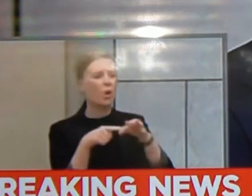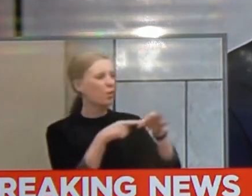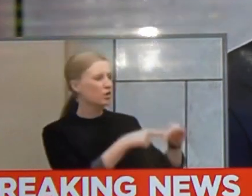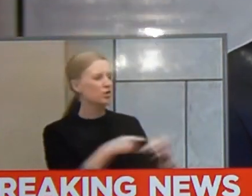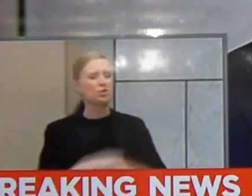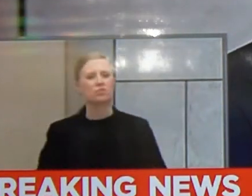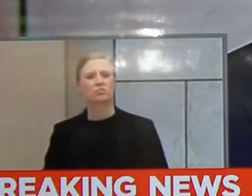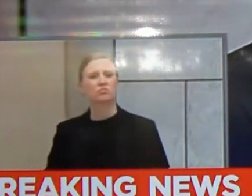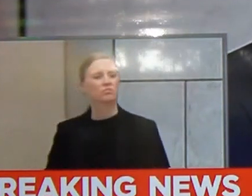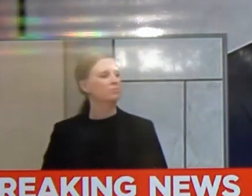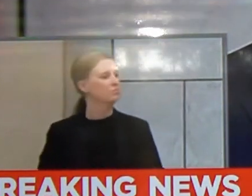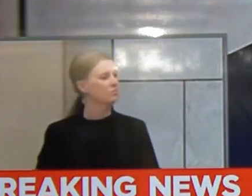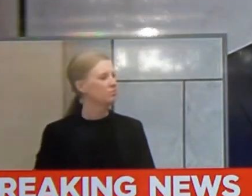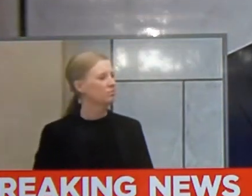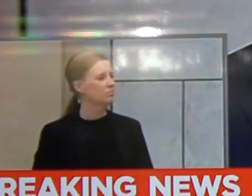It's full enough to keep